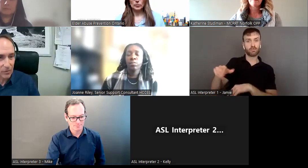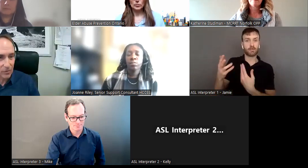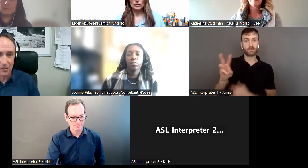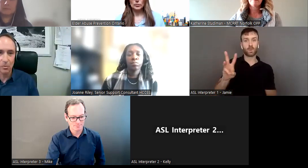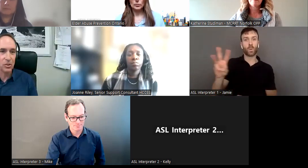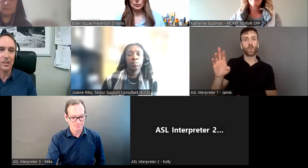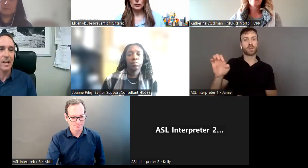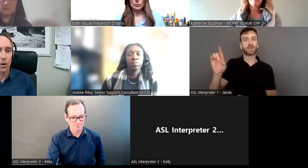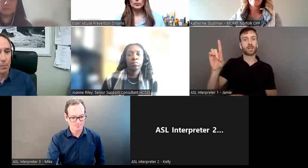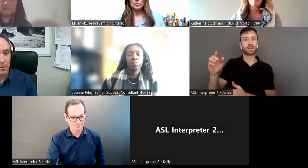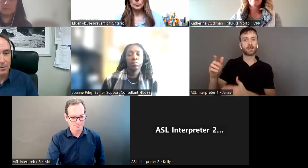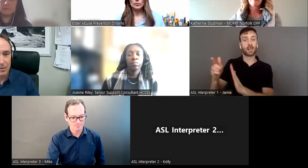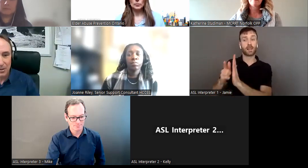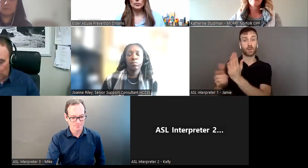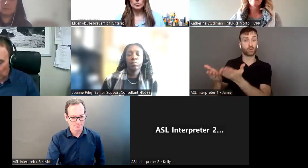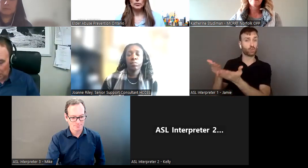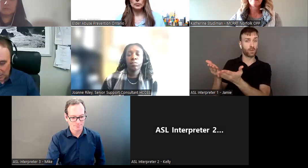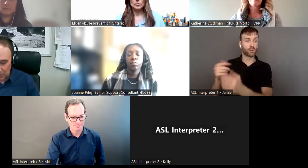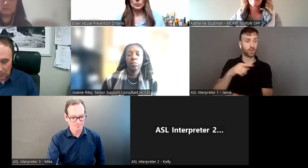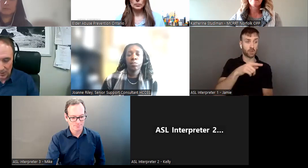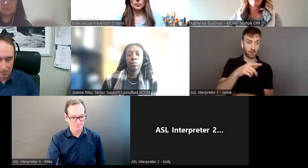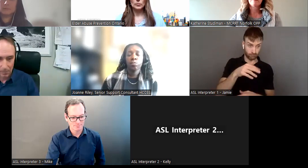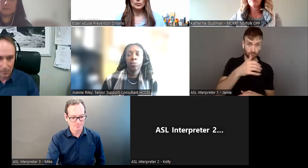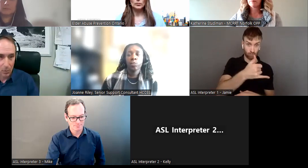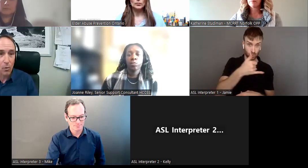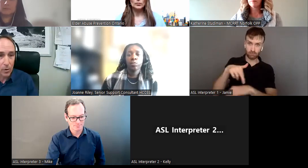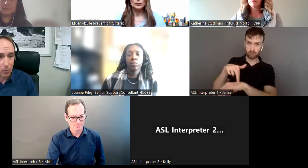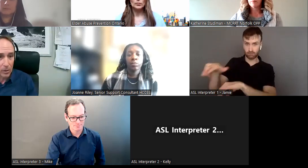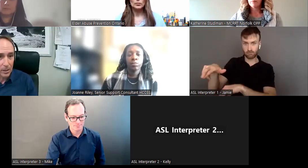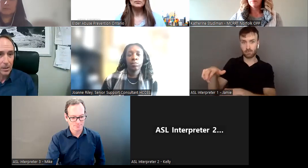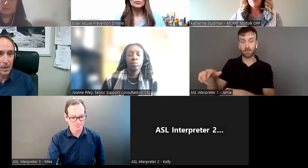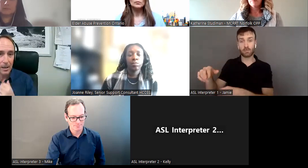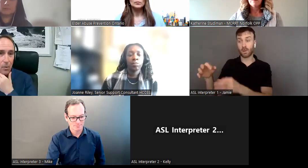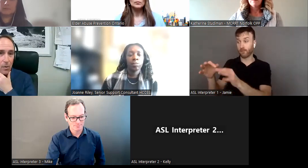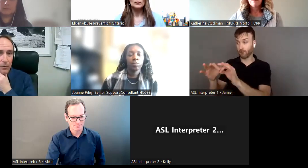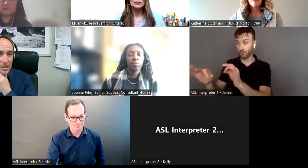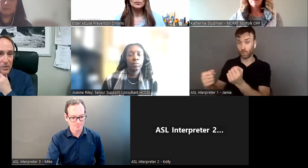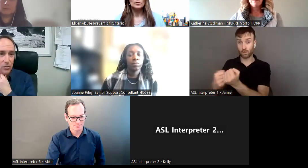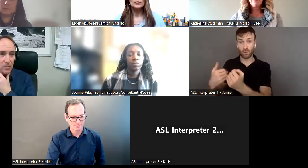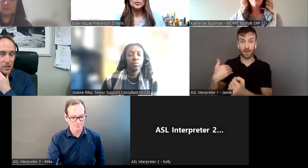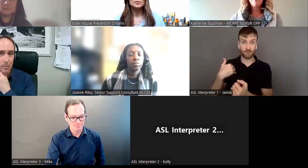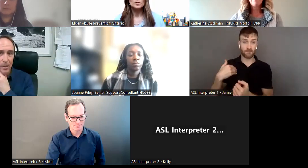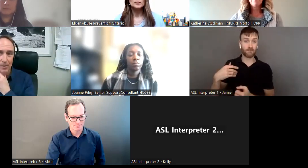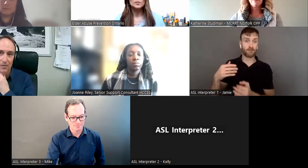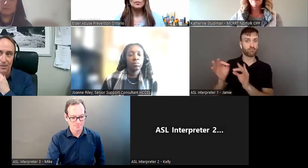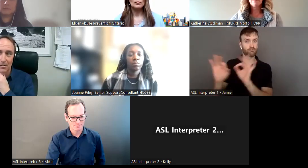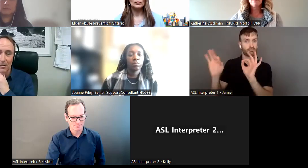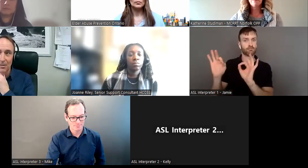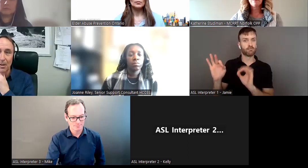Legal Services, which can help support people with some pro bono or free services.